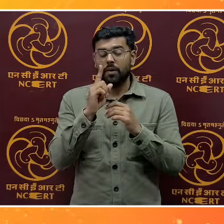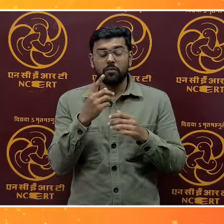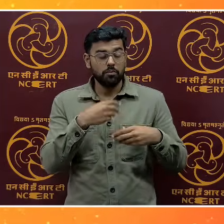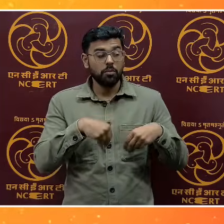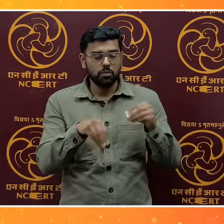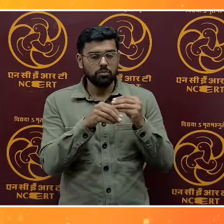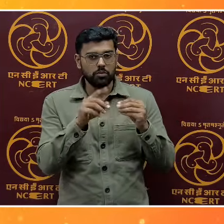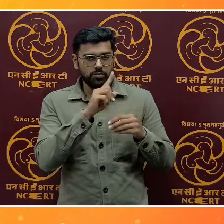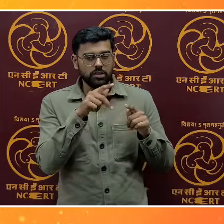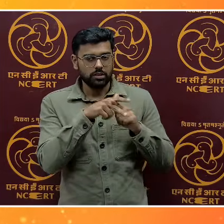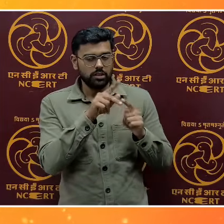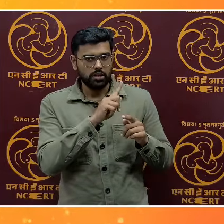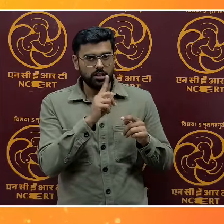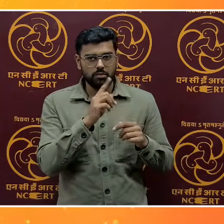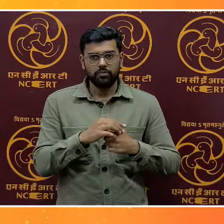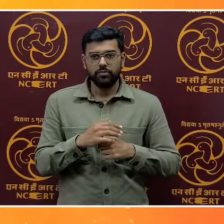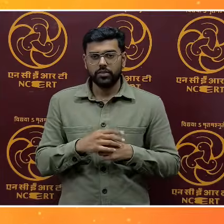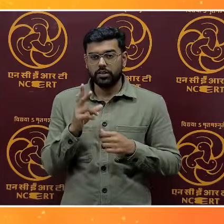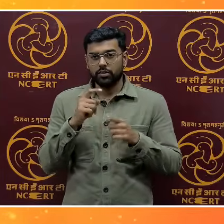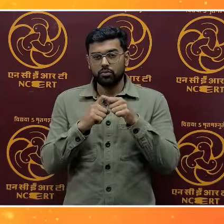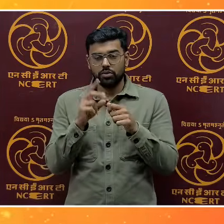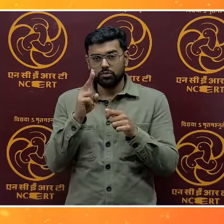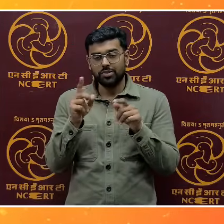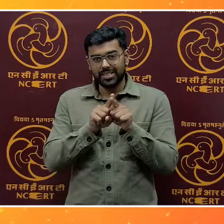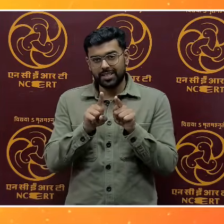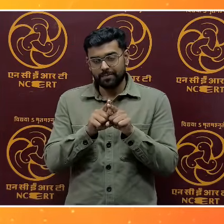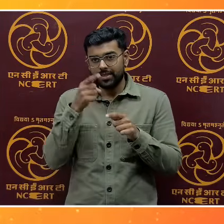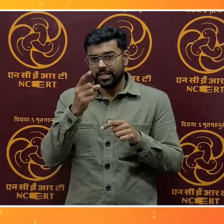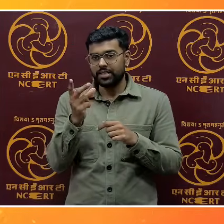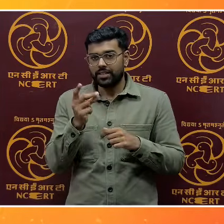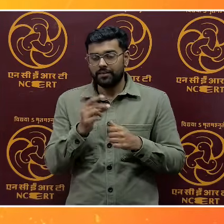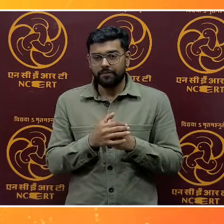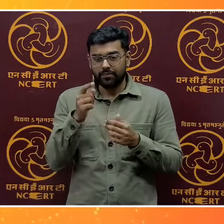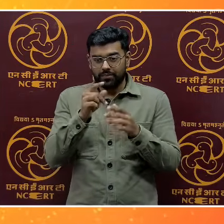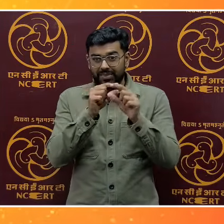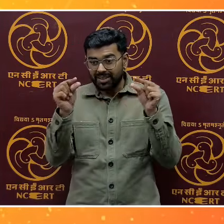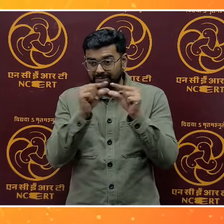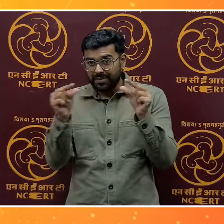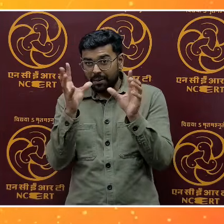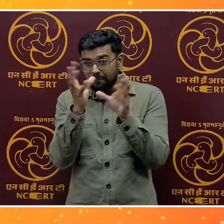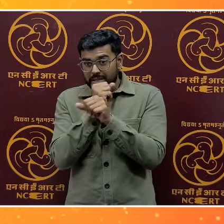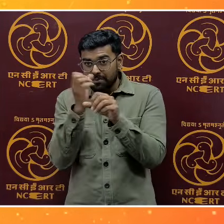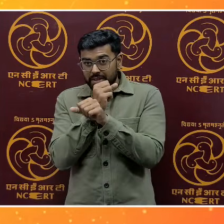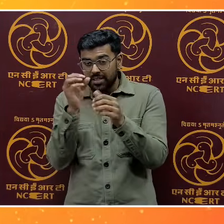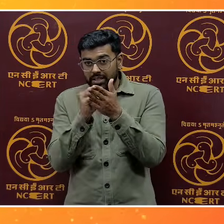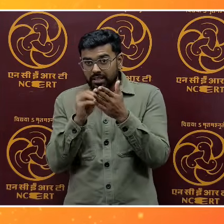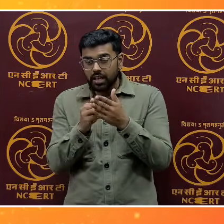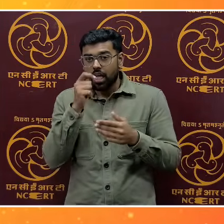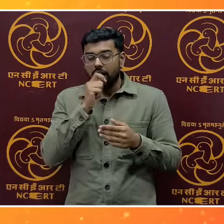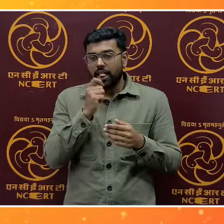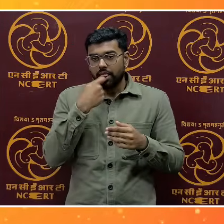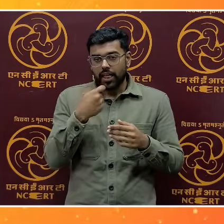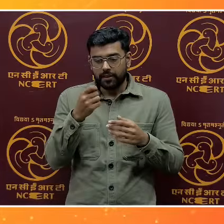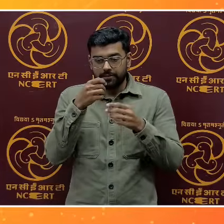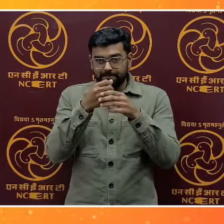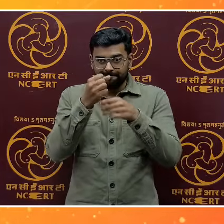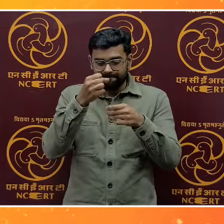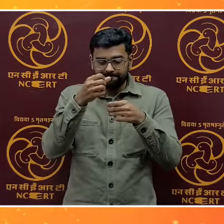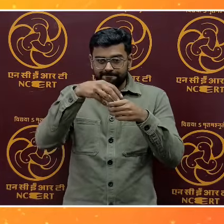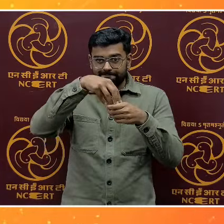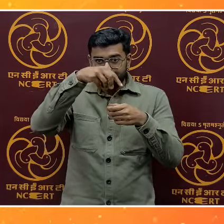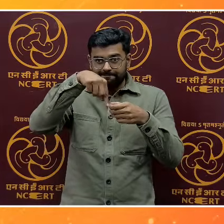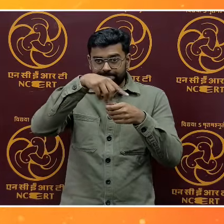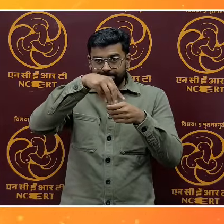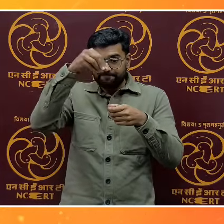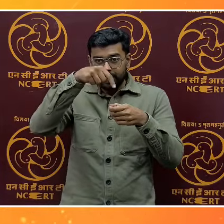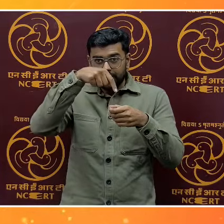Yes, yes, we have one more question. Same way, you have to complete these blanks, children. How much ice cream can be put into a cone with